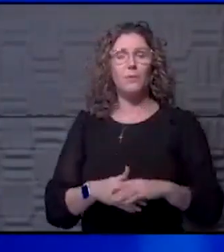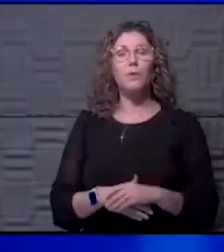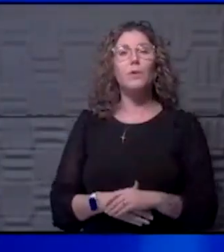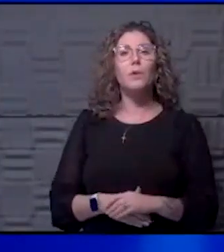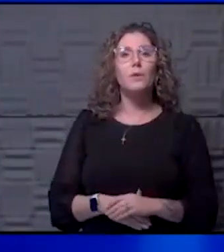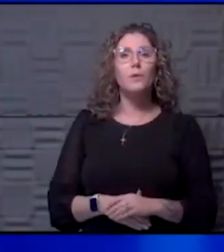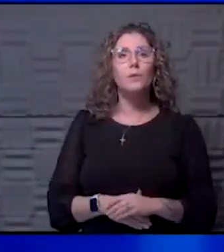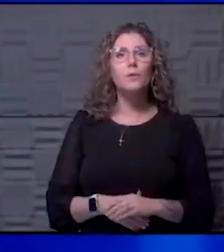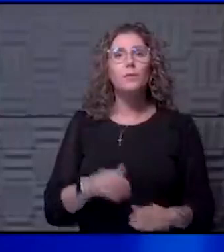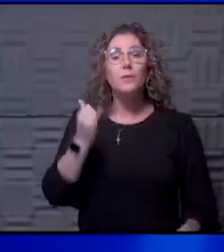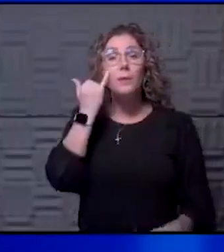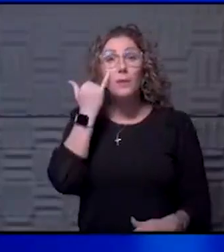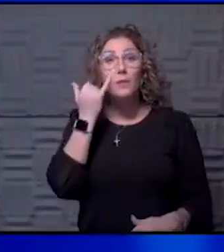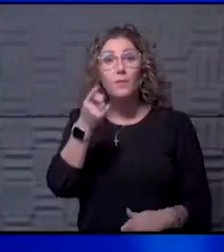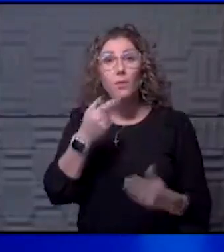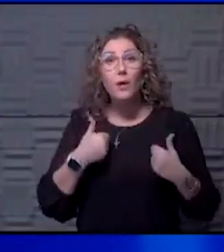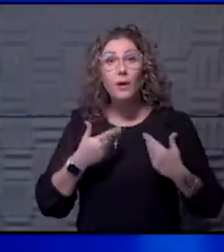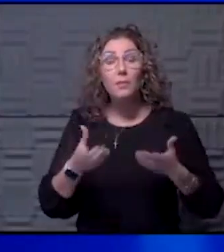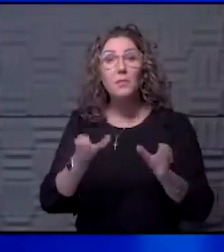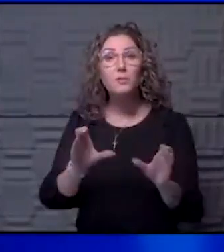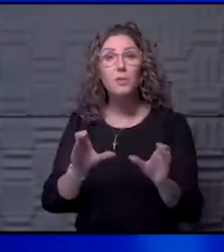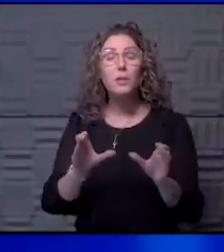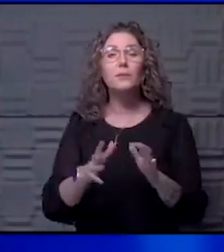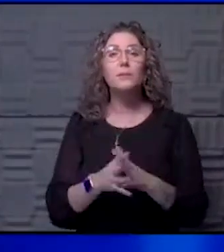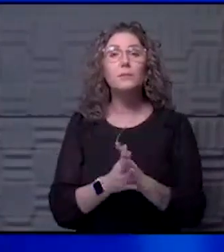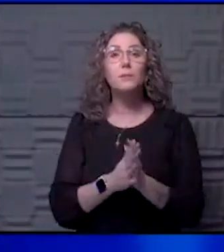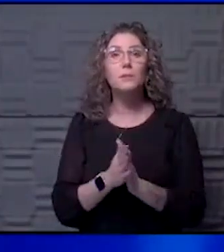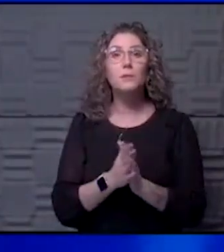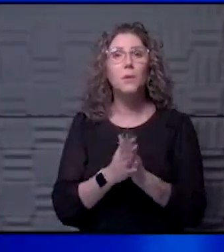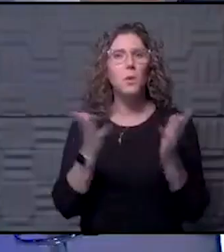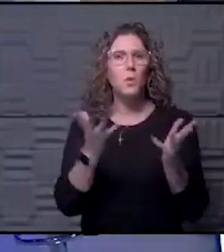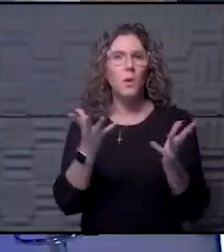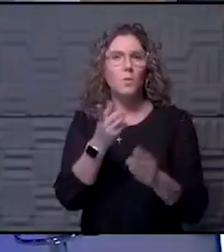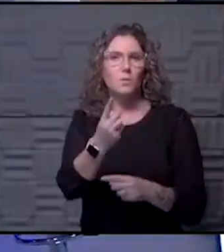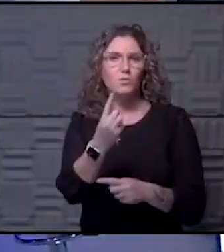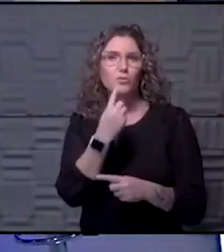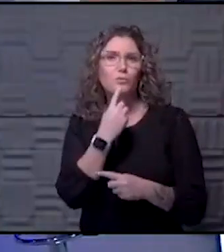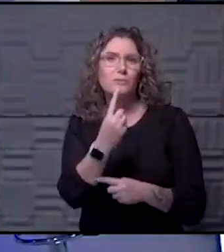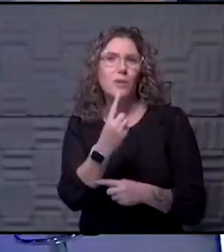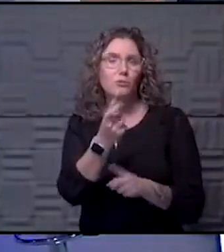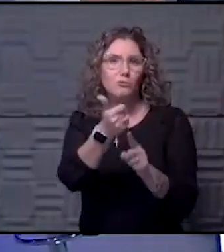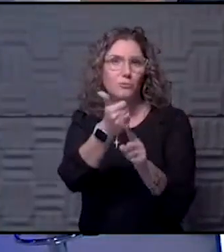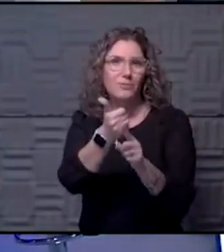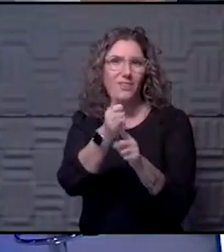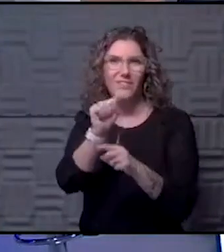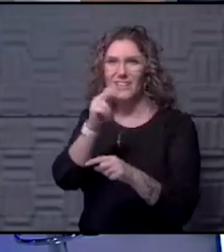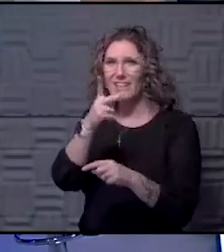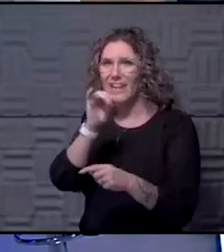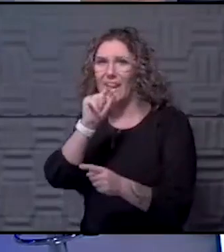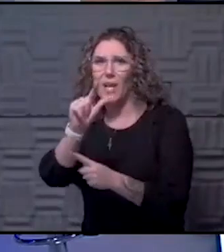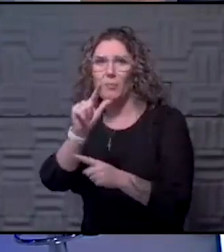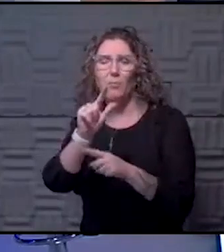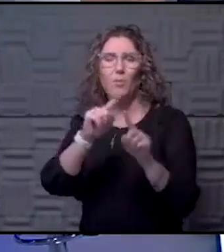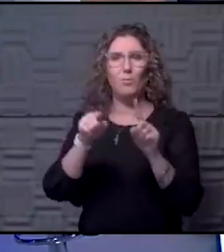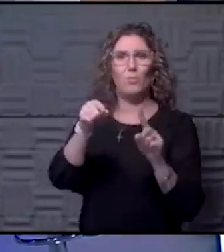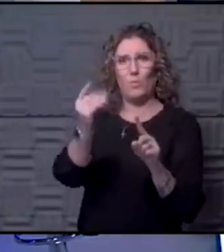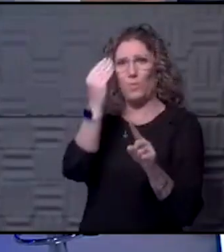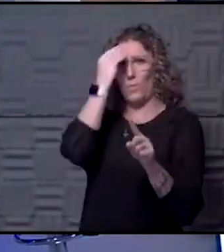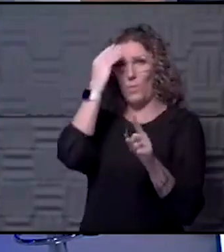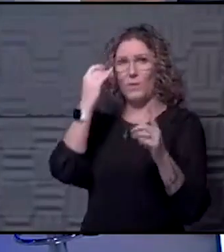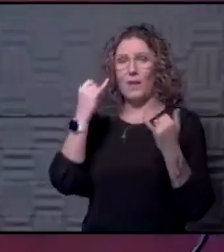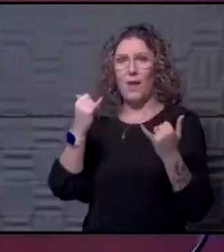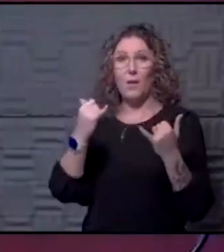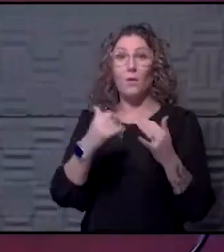if you had the chance, what would you tell yourself in April that you didn't know then that you know now? Oh